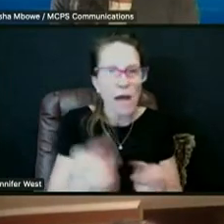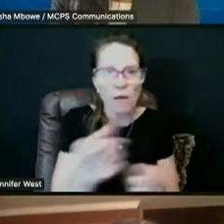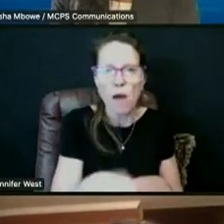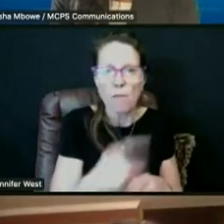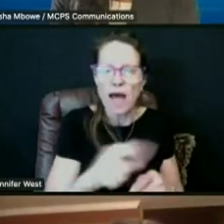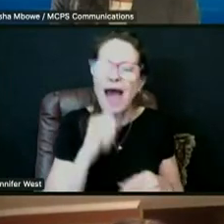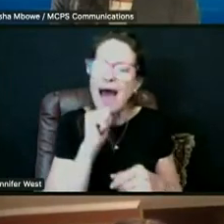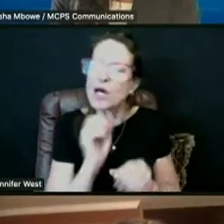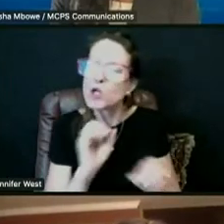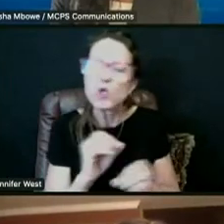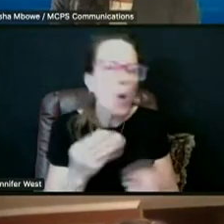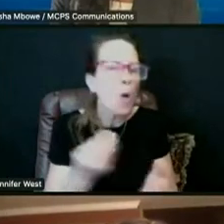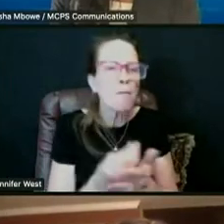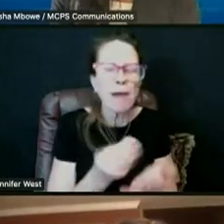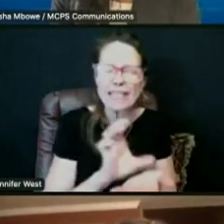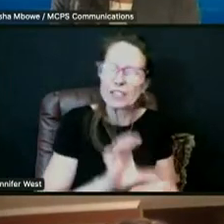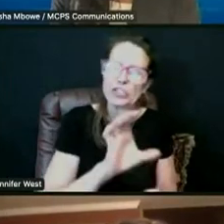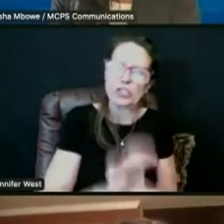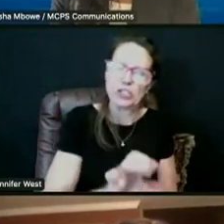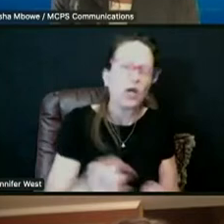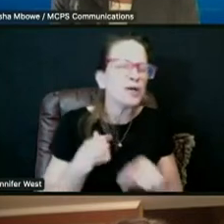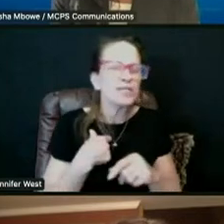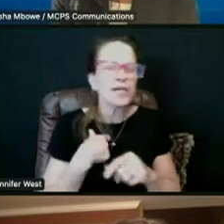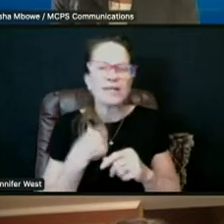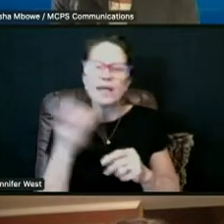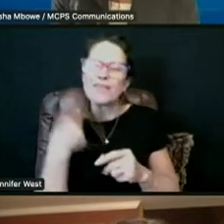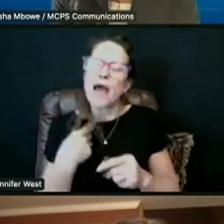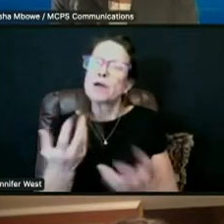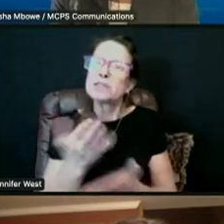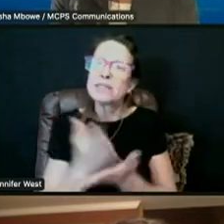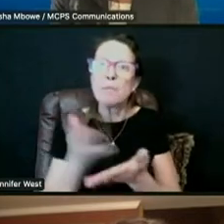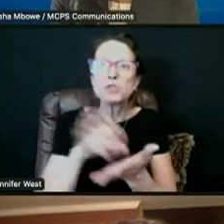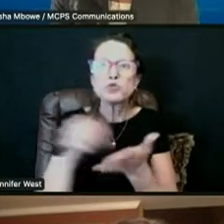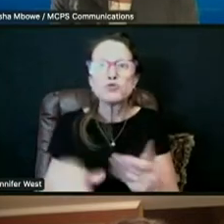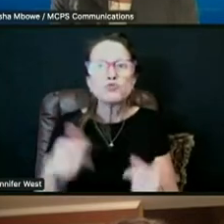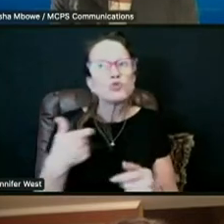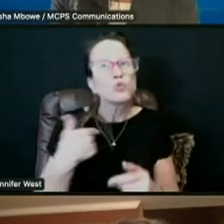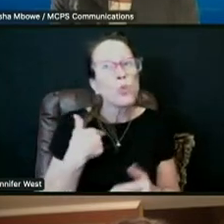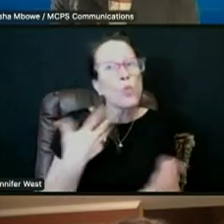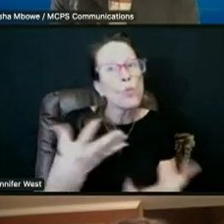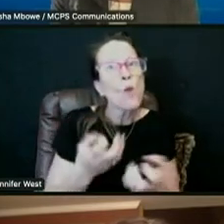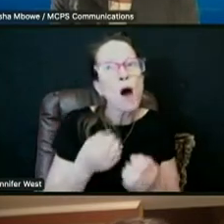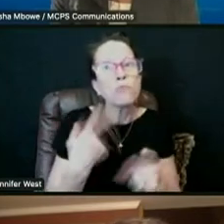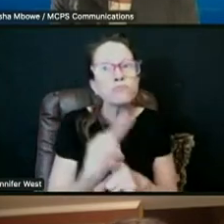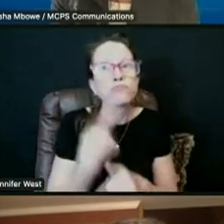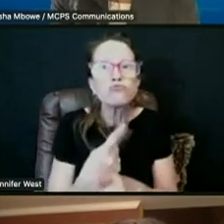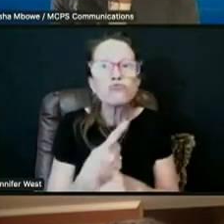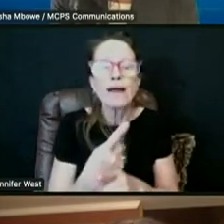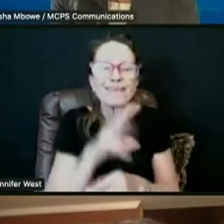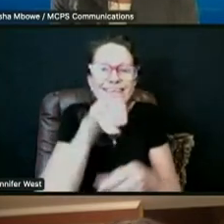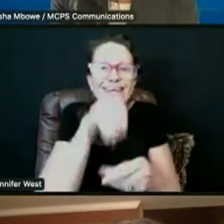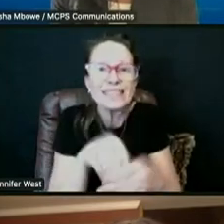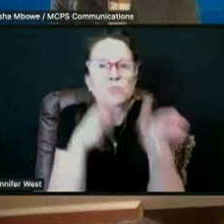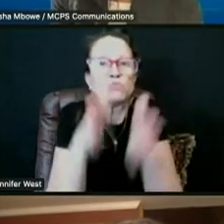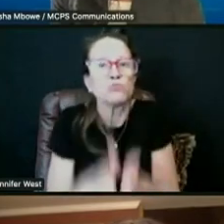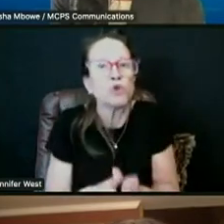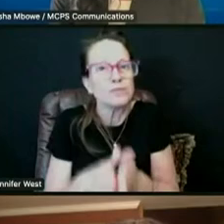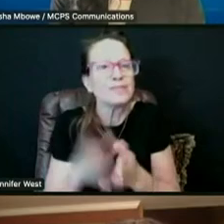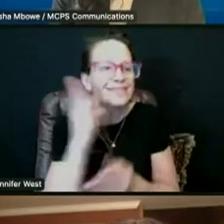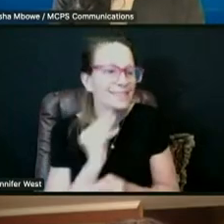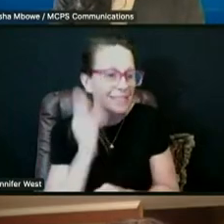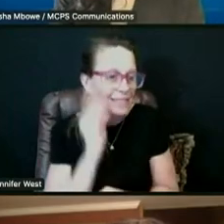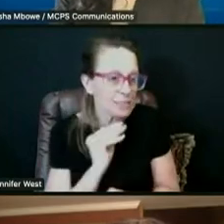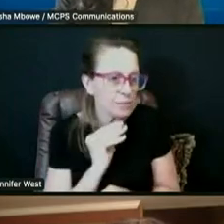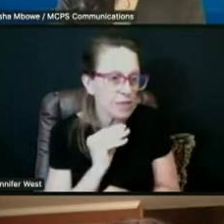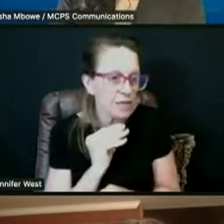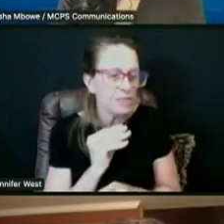But some of our students want that regular in-person experience, or, you know, coming into a summer school class or whatever it may be, that's going to